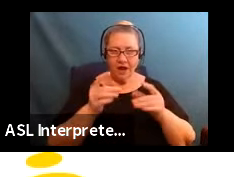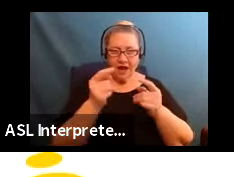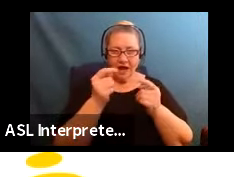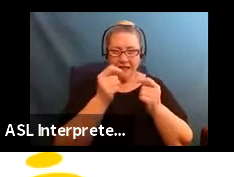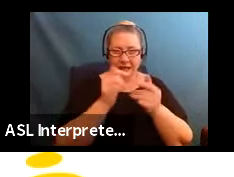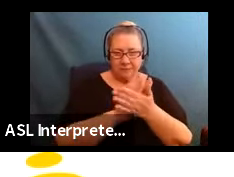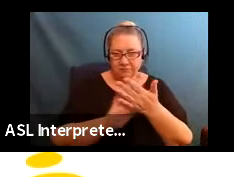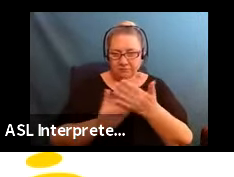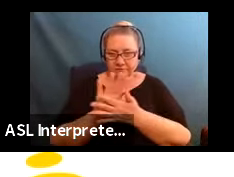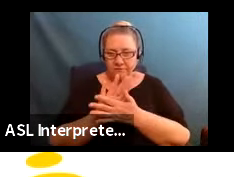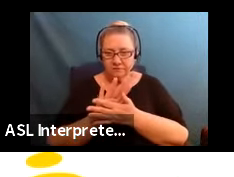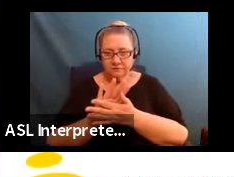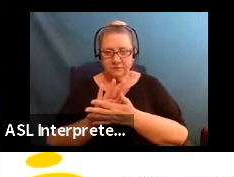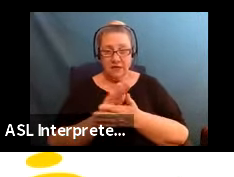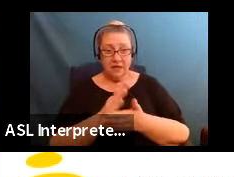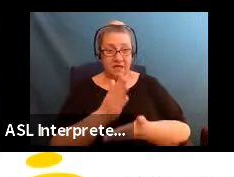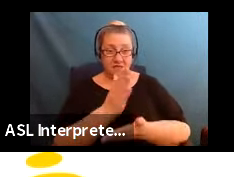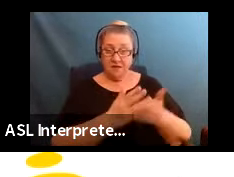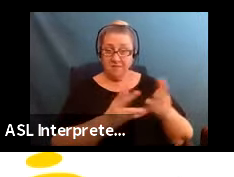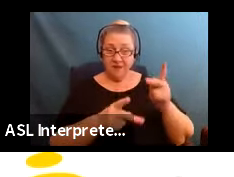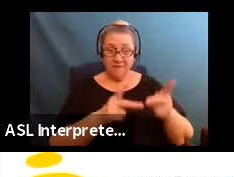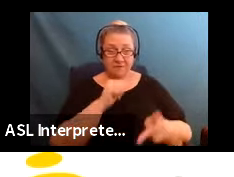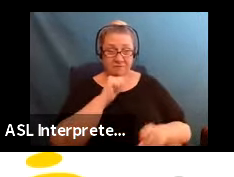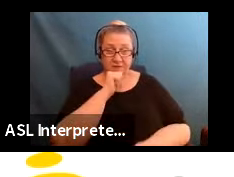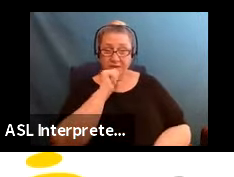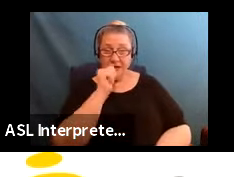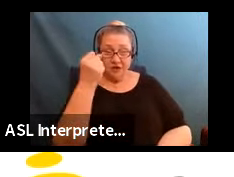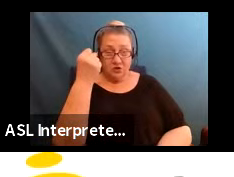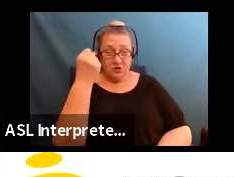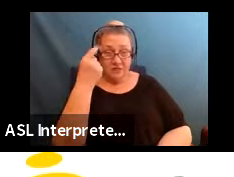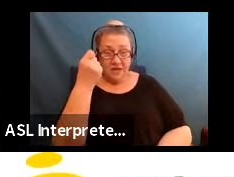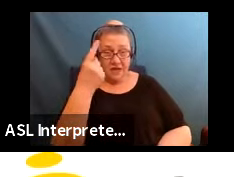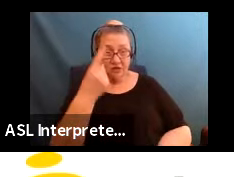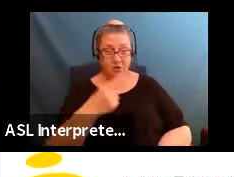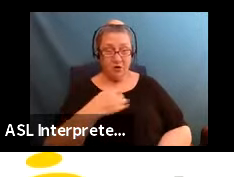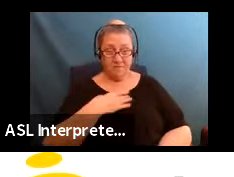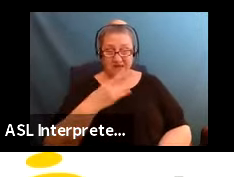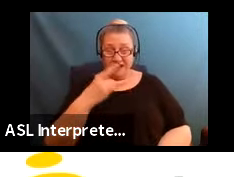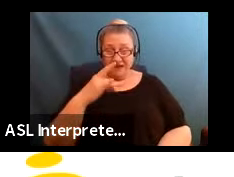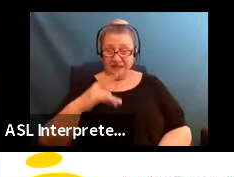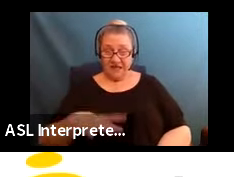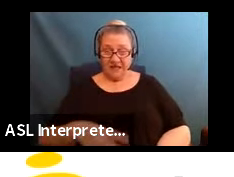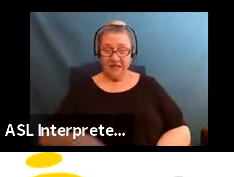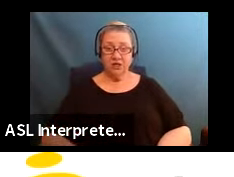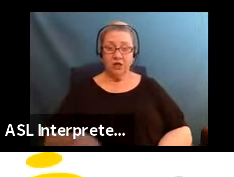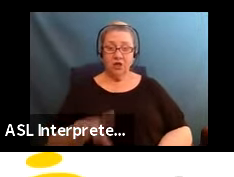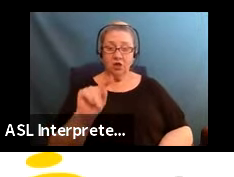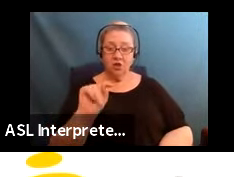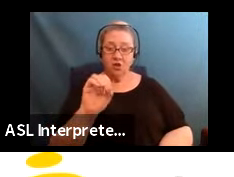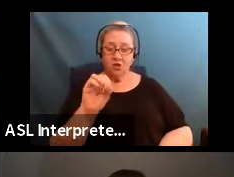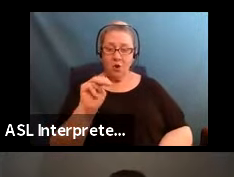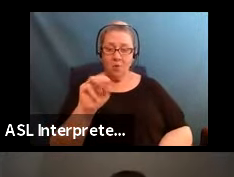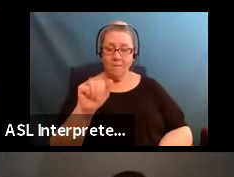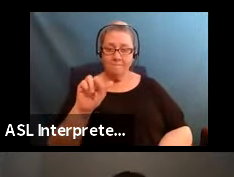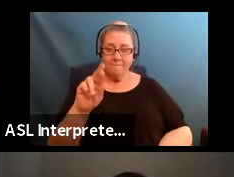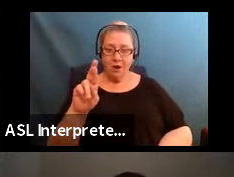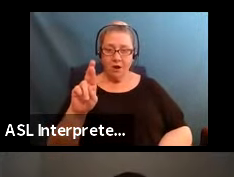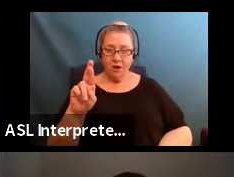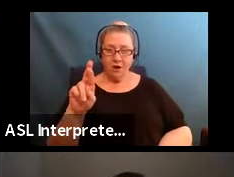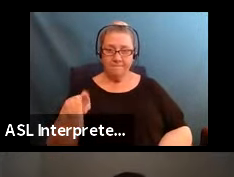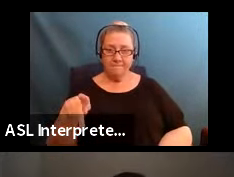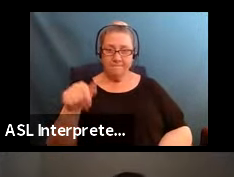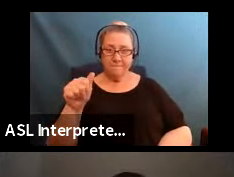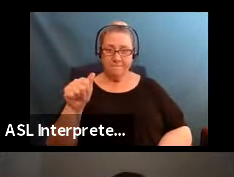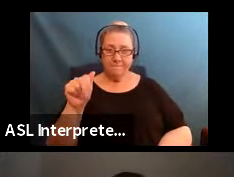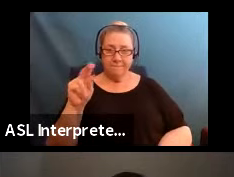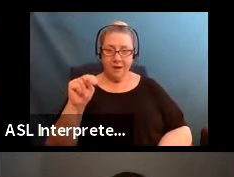not resonate with a few folks. You actually tomar vacinas, tomar pastillas, tomar medicina, and